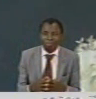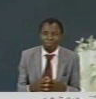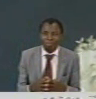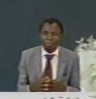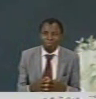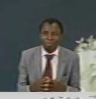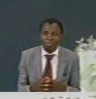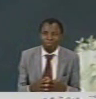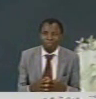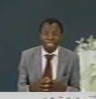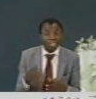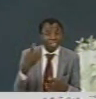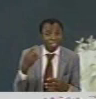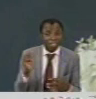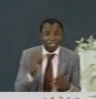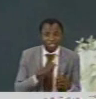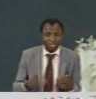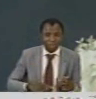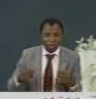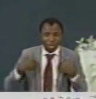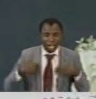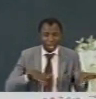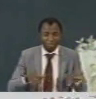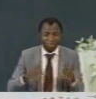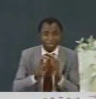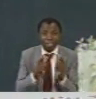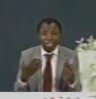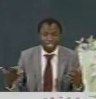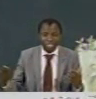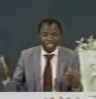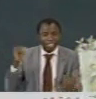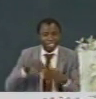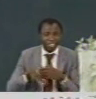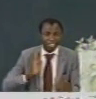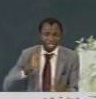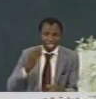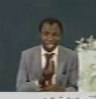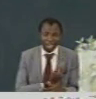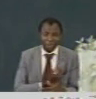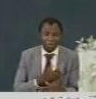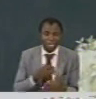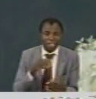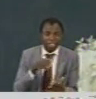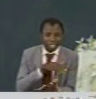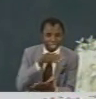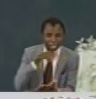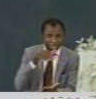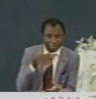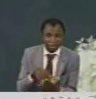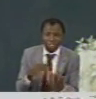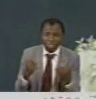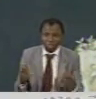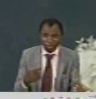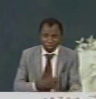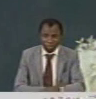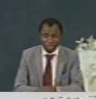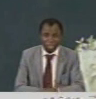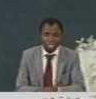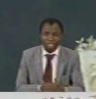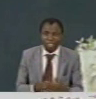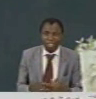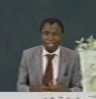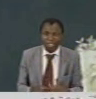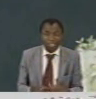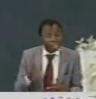The Lord has done great things in our midst today. He has touched us. He has touched